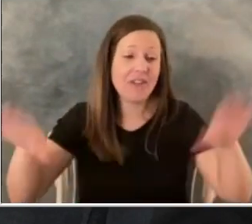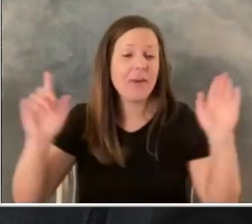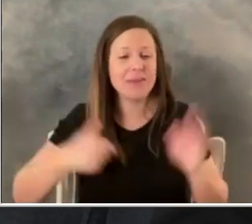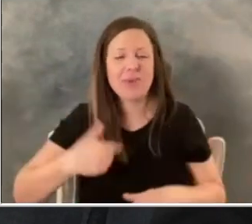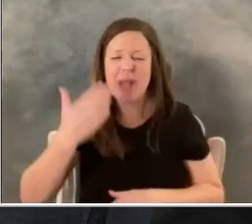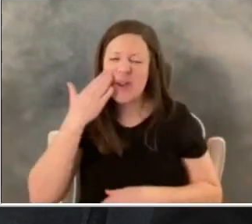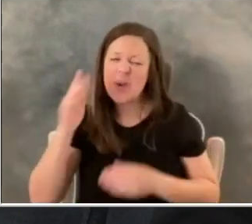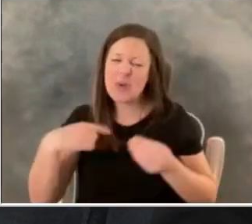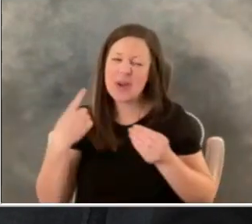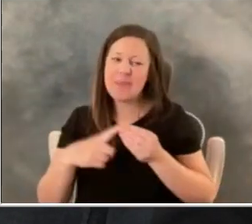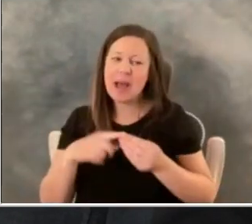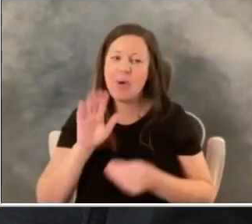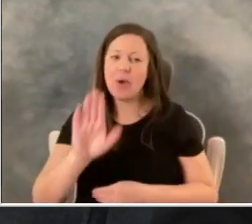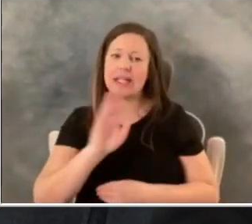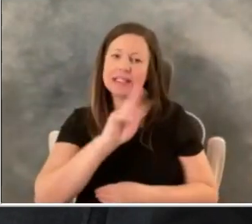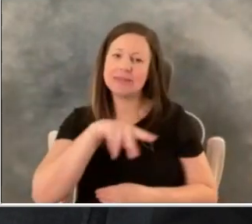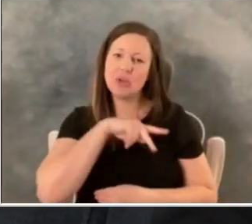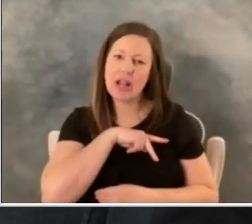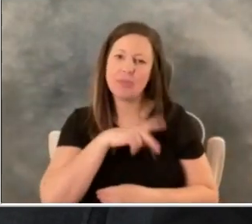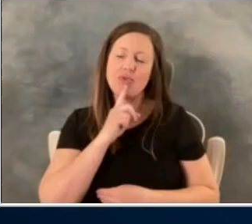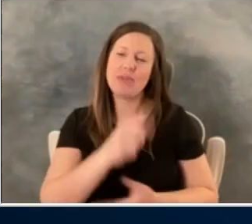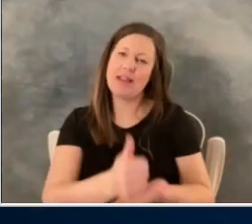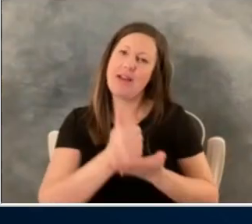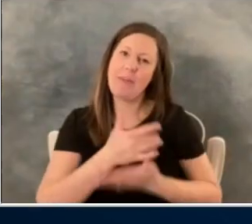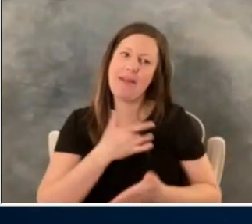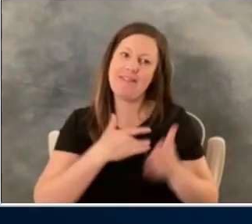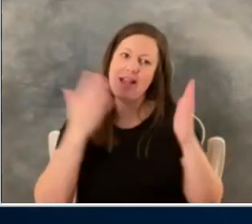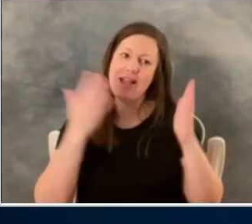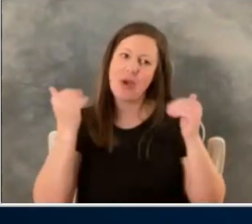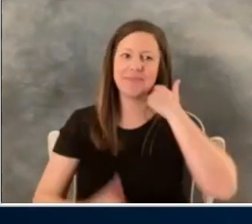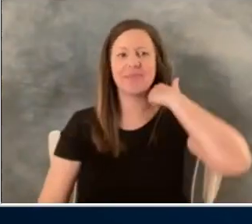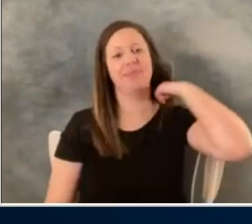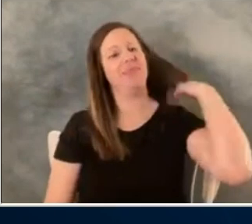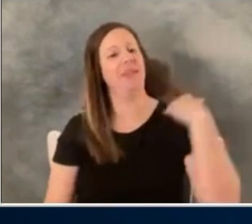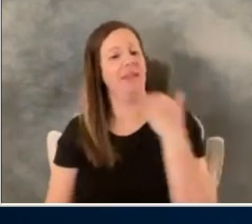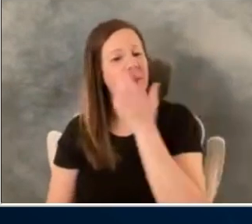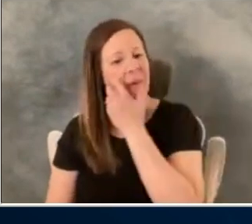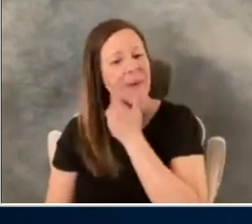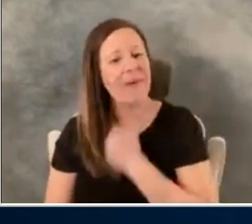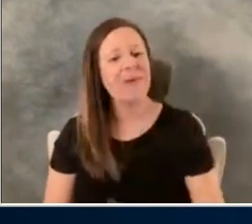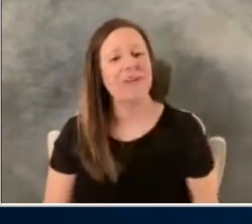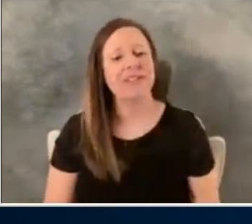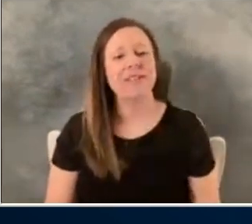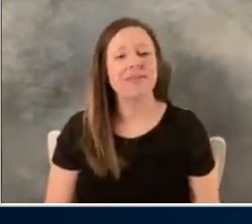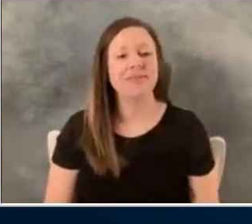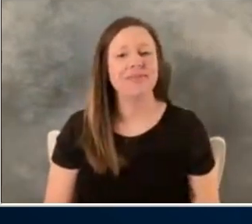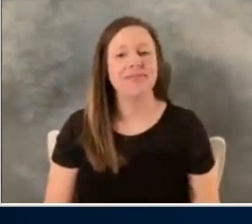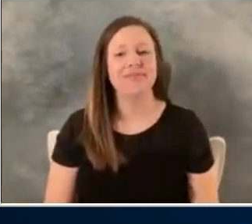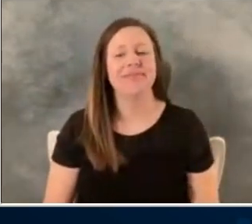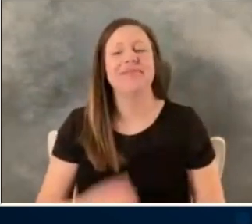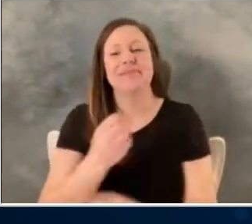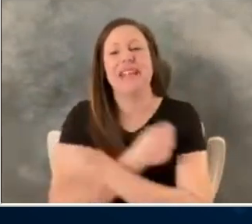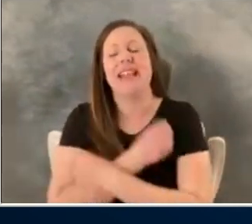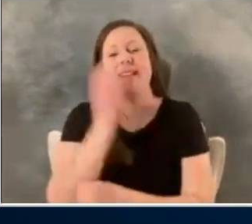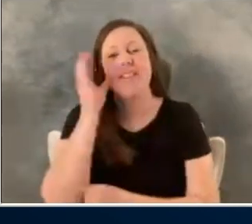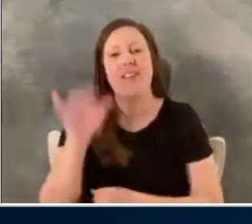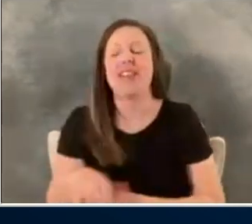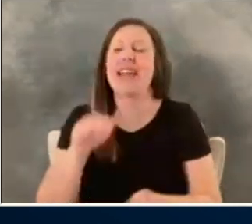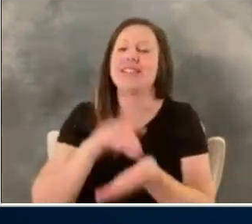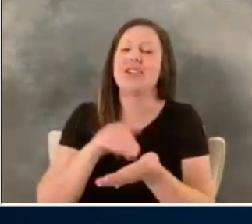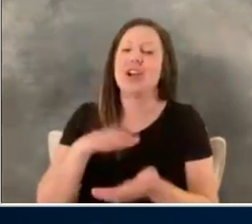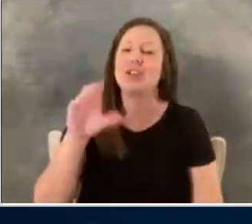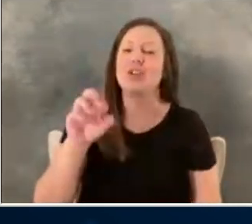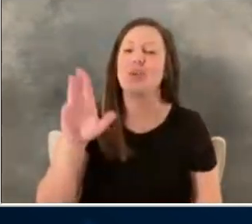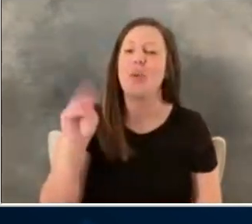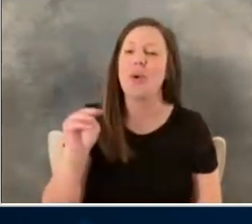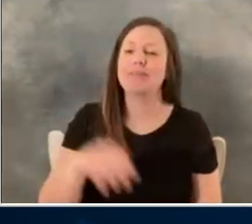him gives me hope. I love hearing that. He's lived a lot. He's got a lot more to go. Dr. Corum, I want to bring you in here.